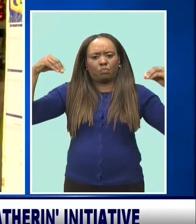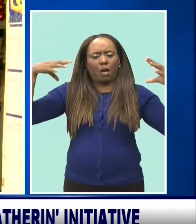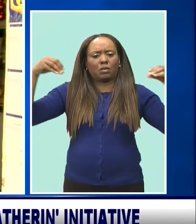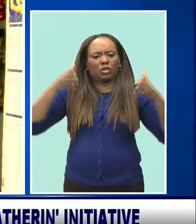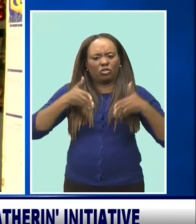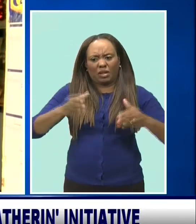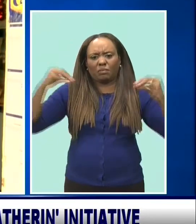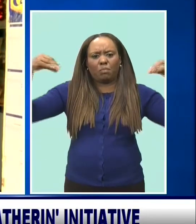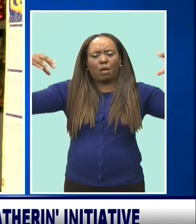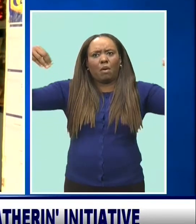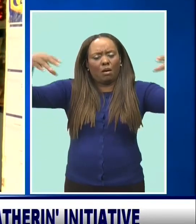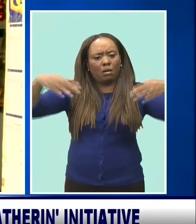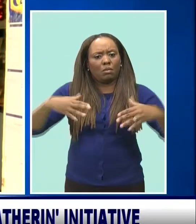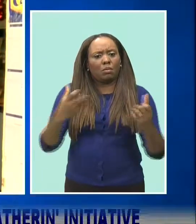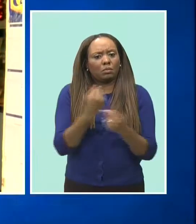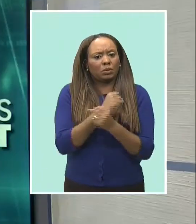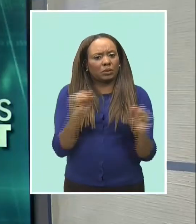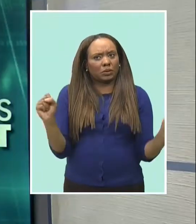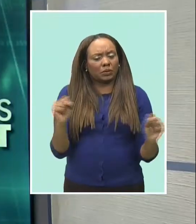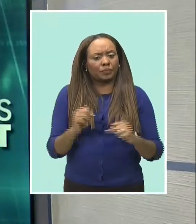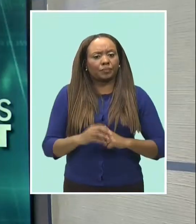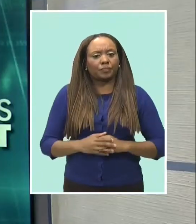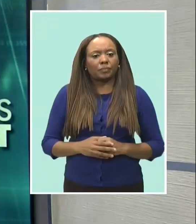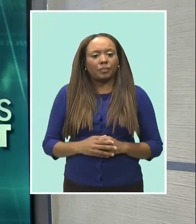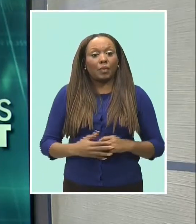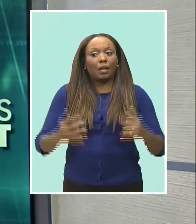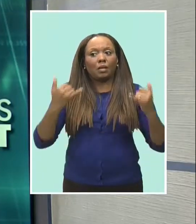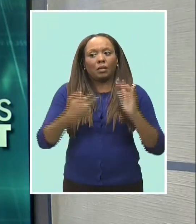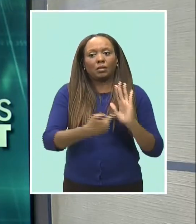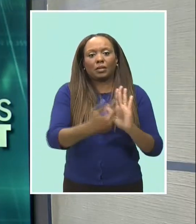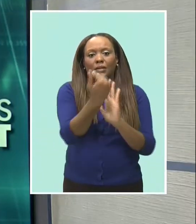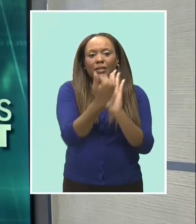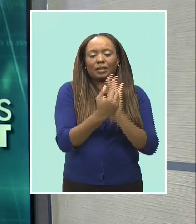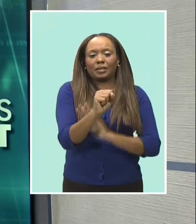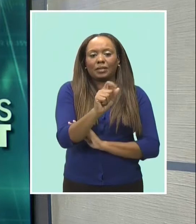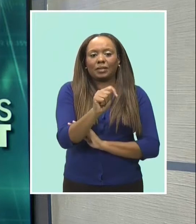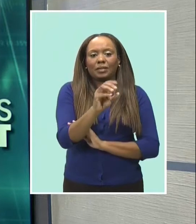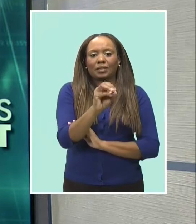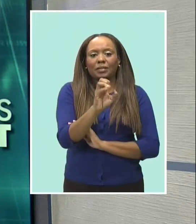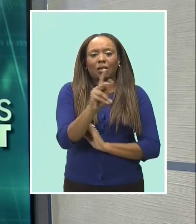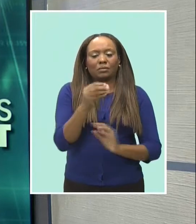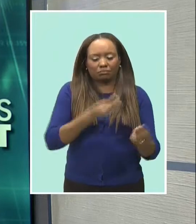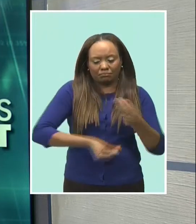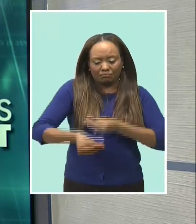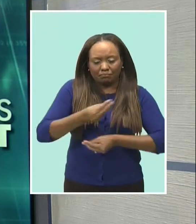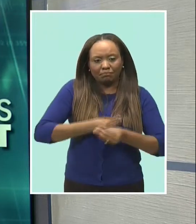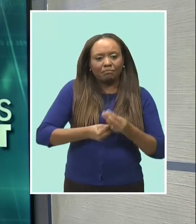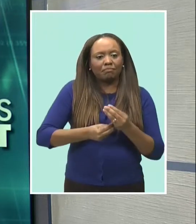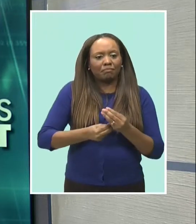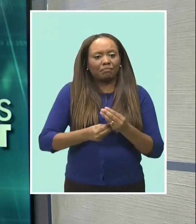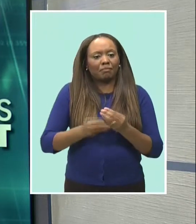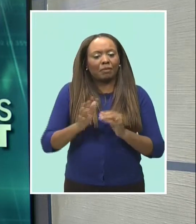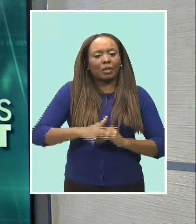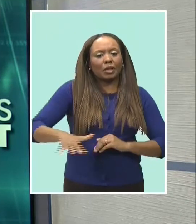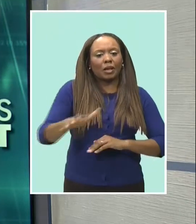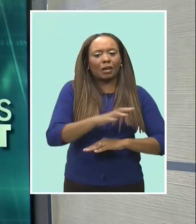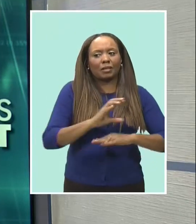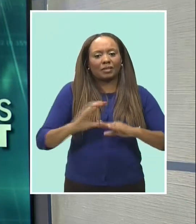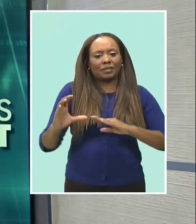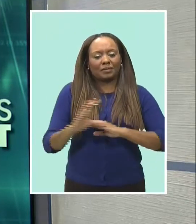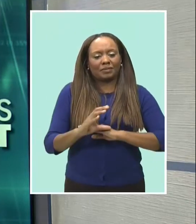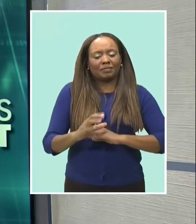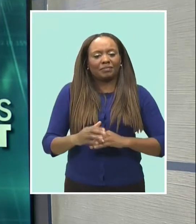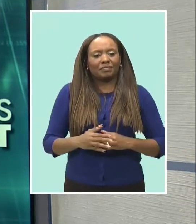You understand? And keep it safe. And it's time now to take a look at how those stocks traded on selected exchanges across our